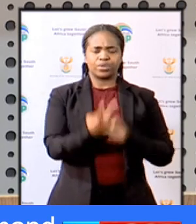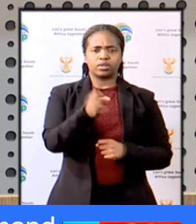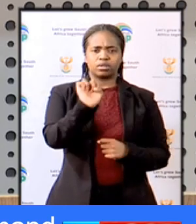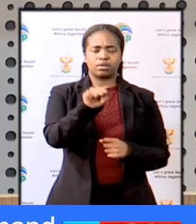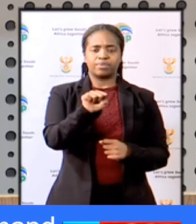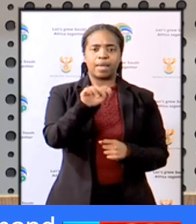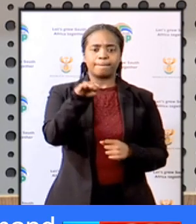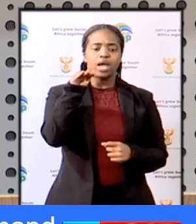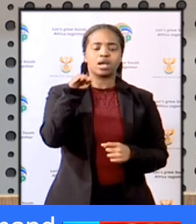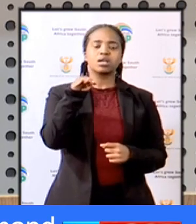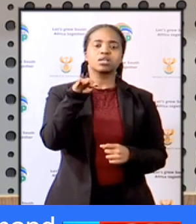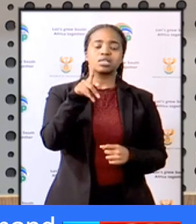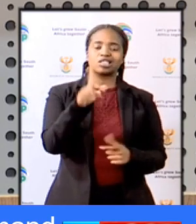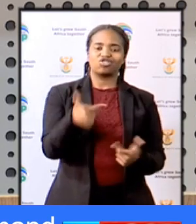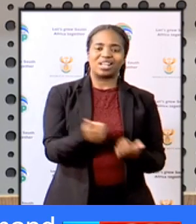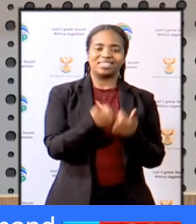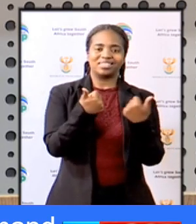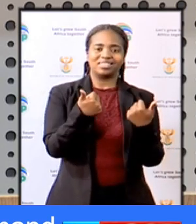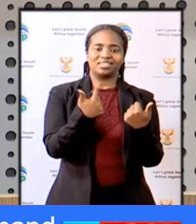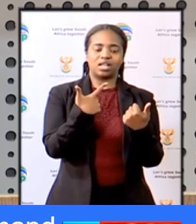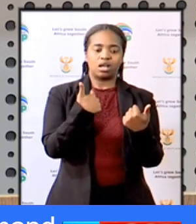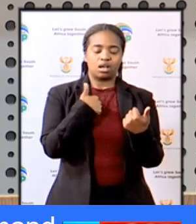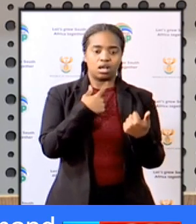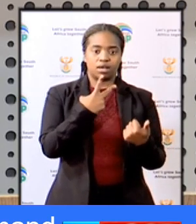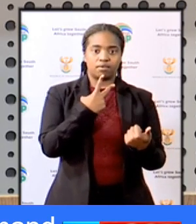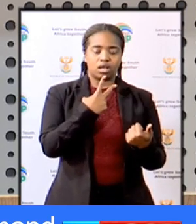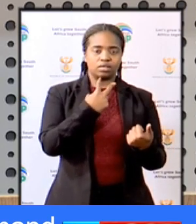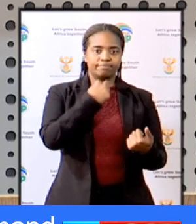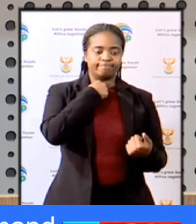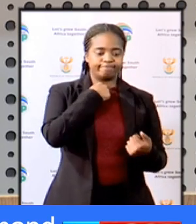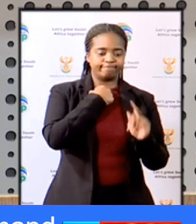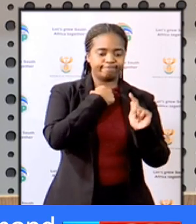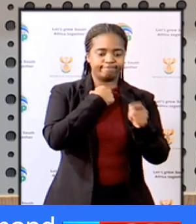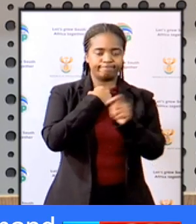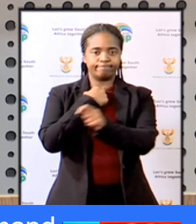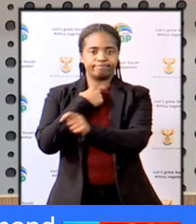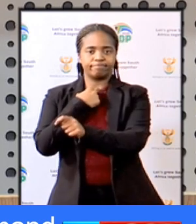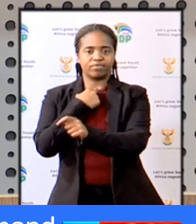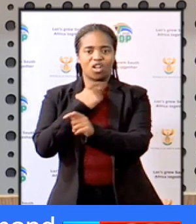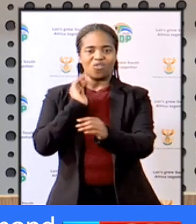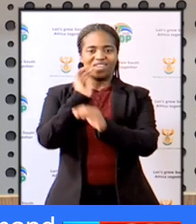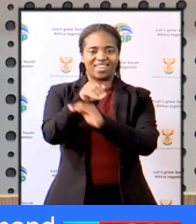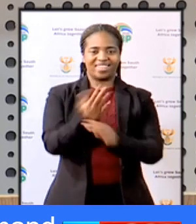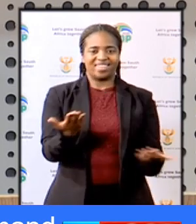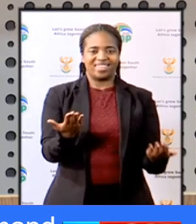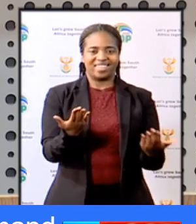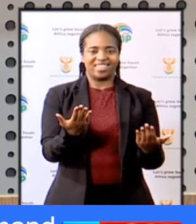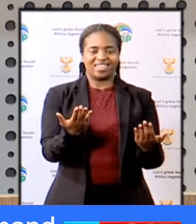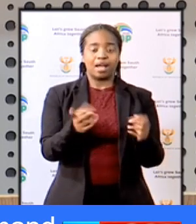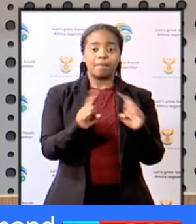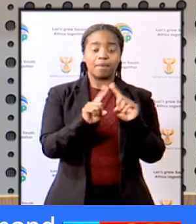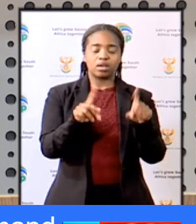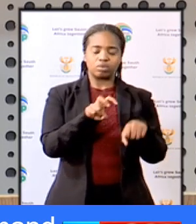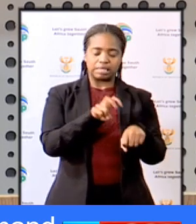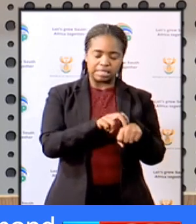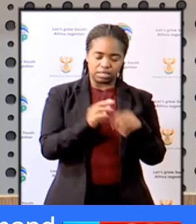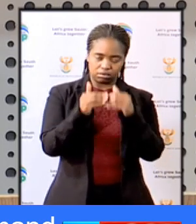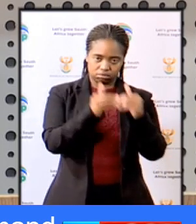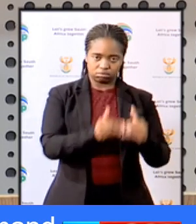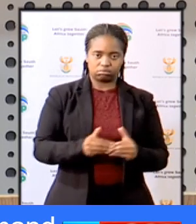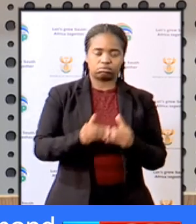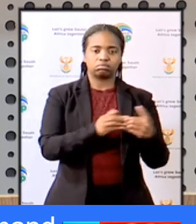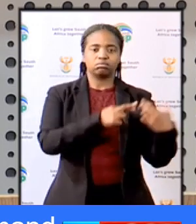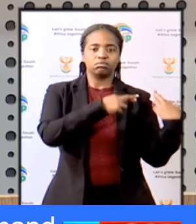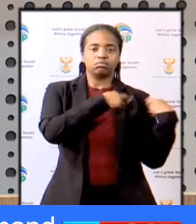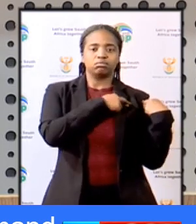always the challenge of over-indebtedness, but there's a requirement to act within